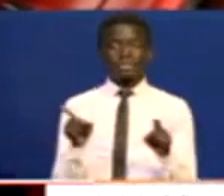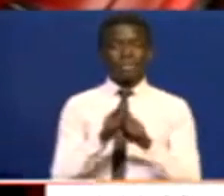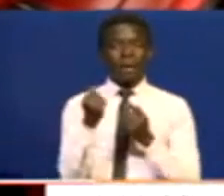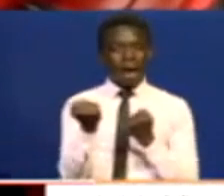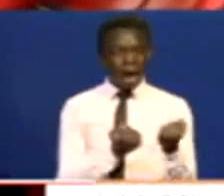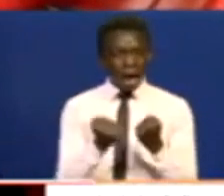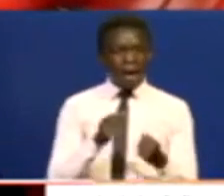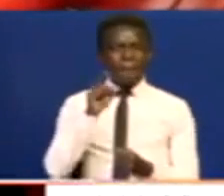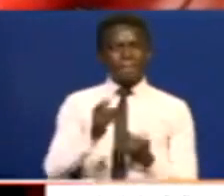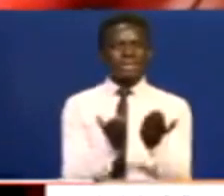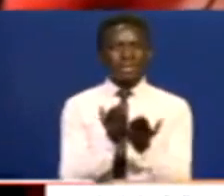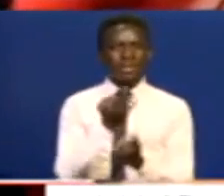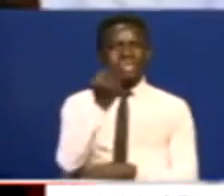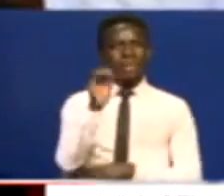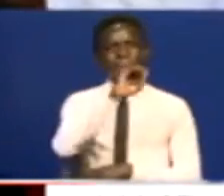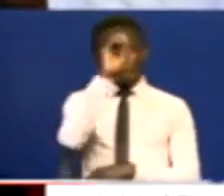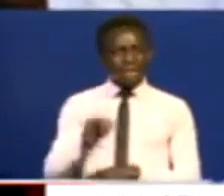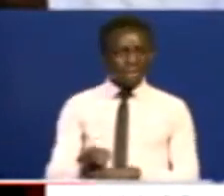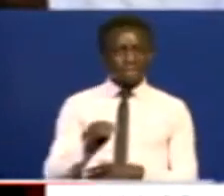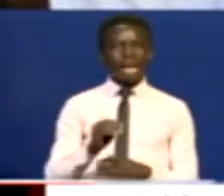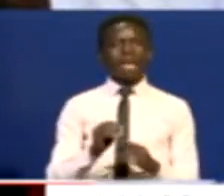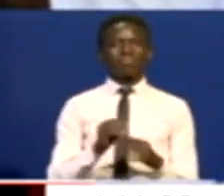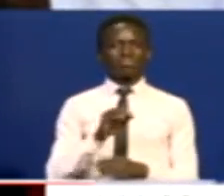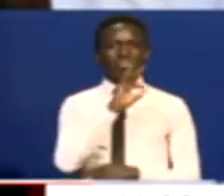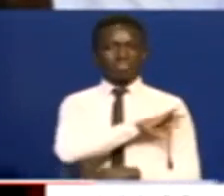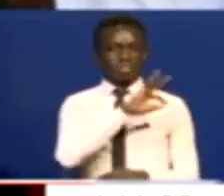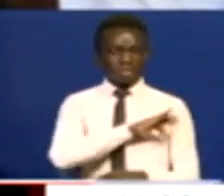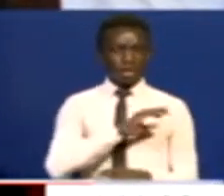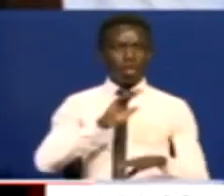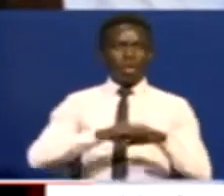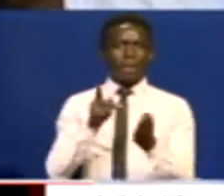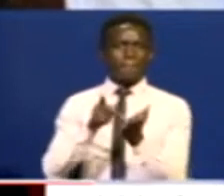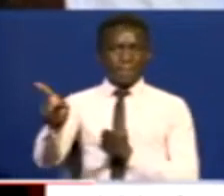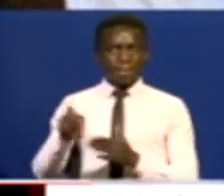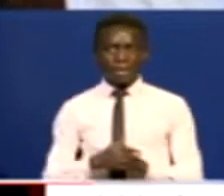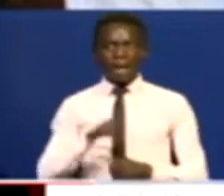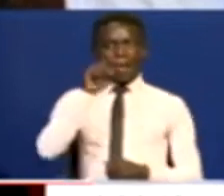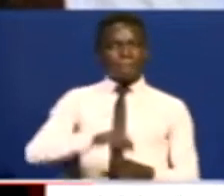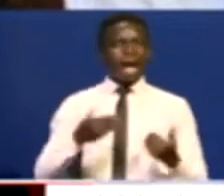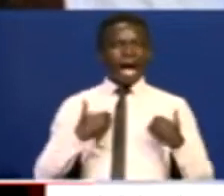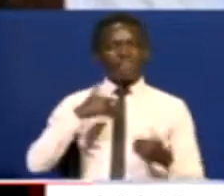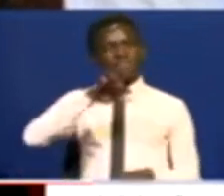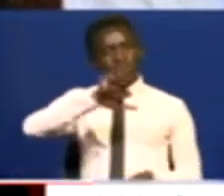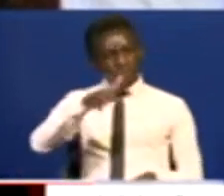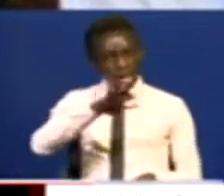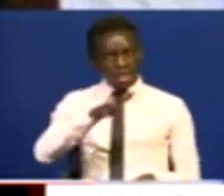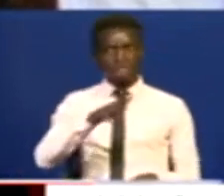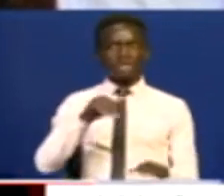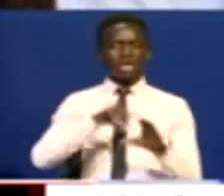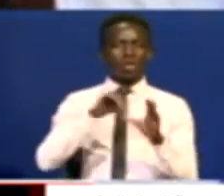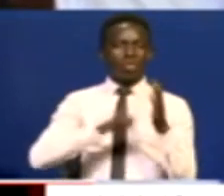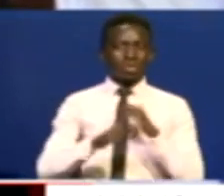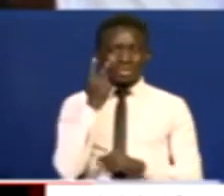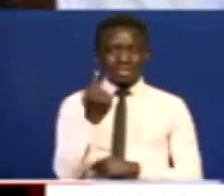3% interest rate on repayment. Where is the transparency and fairness in that circular that SRC put forward yesterday?